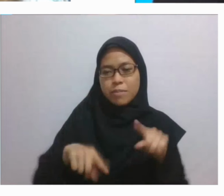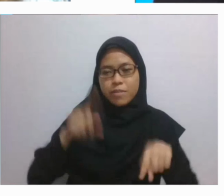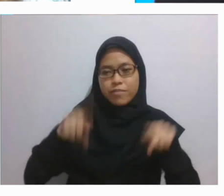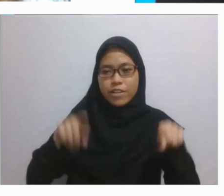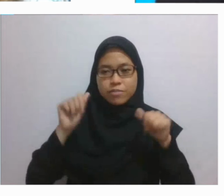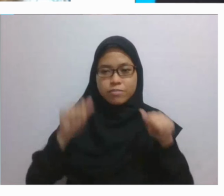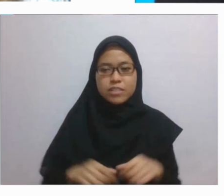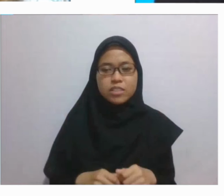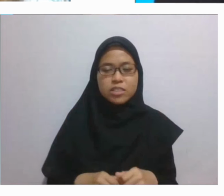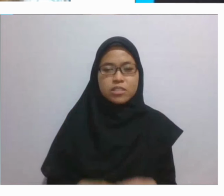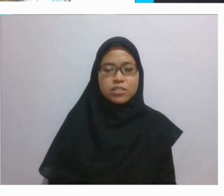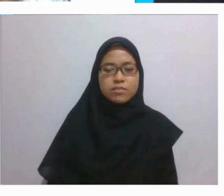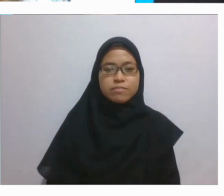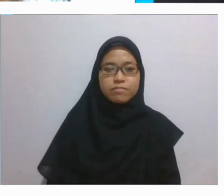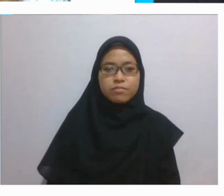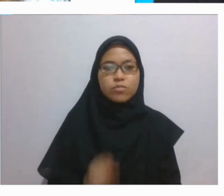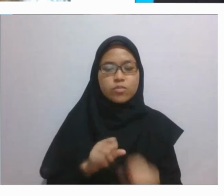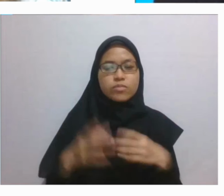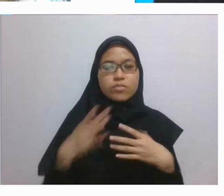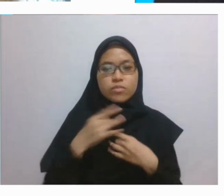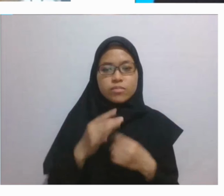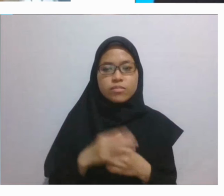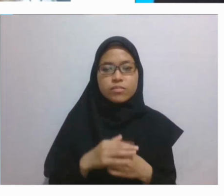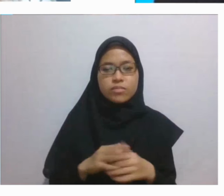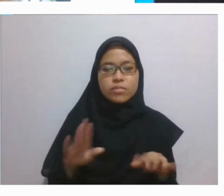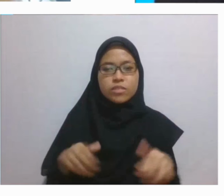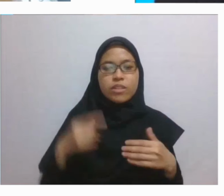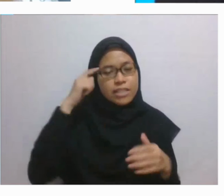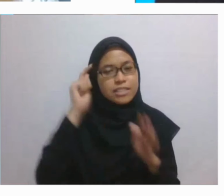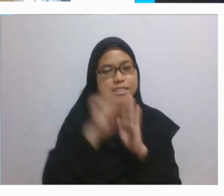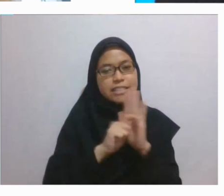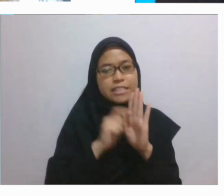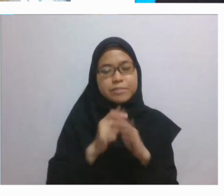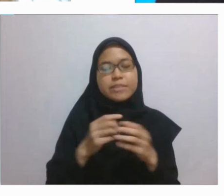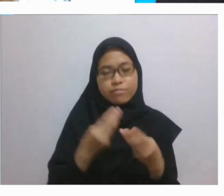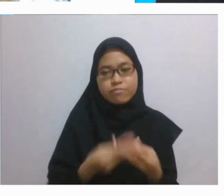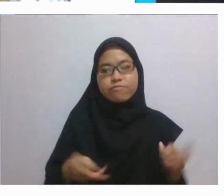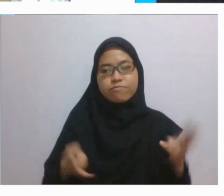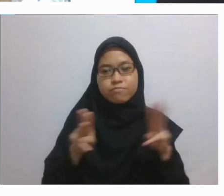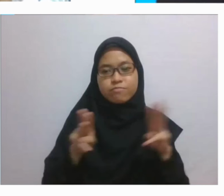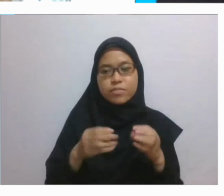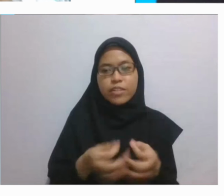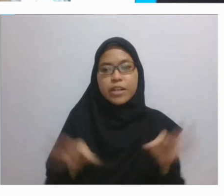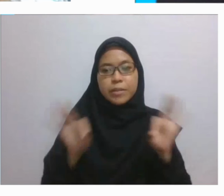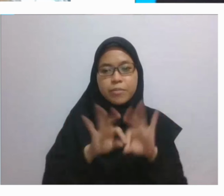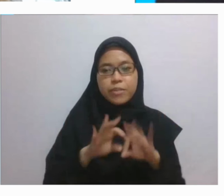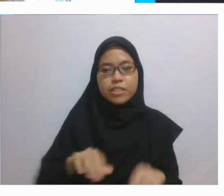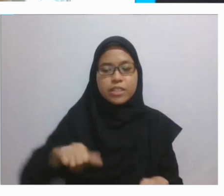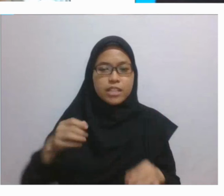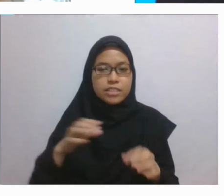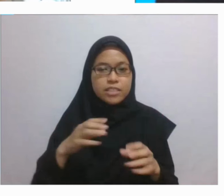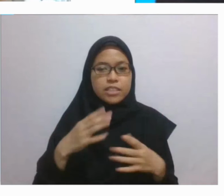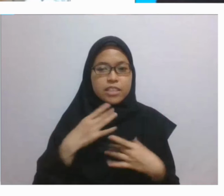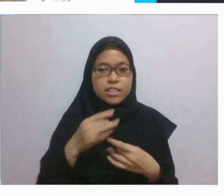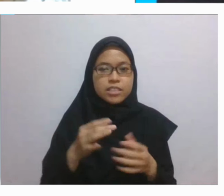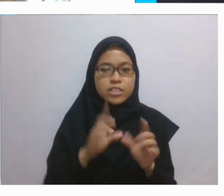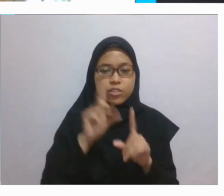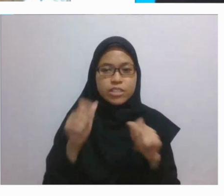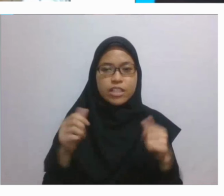a distraction. So it's interesting how I think terminology matters. There's an interesting question that comes with a picture, which I